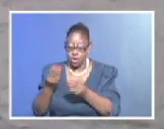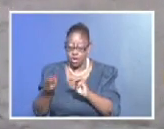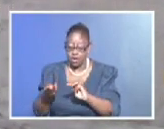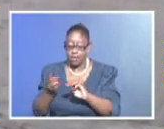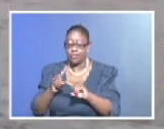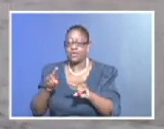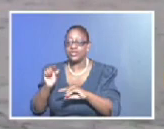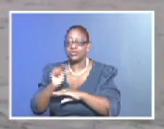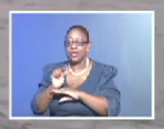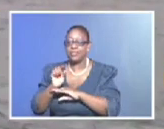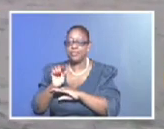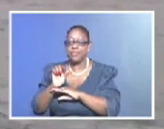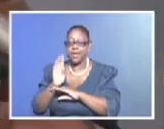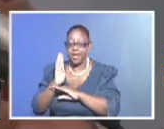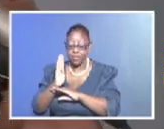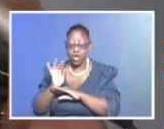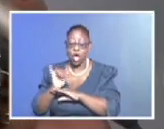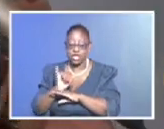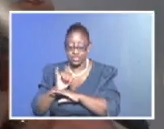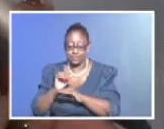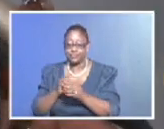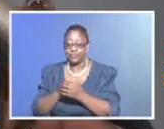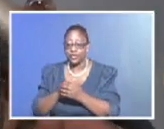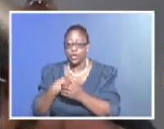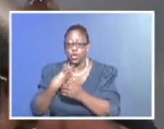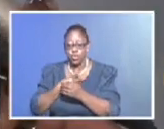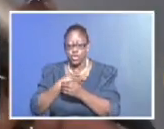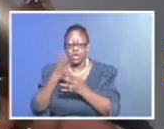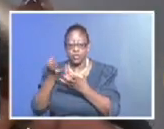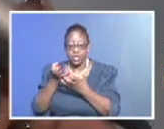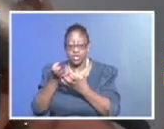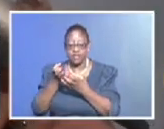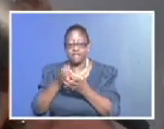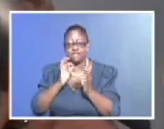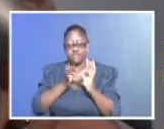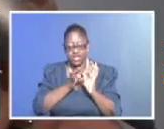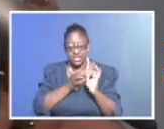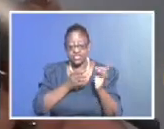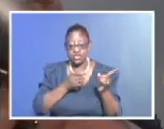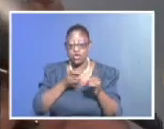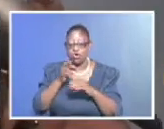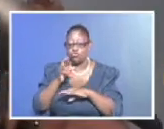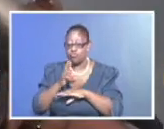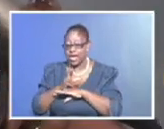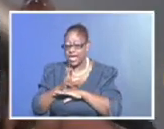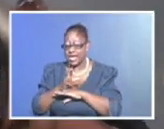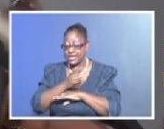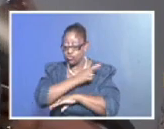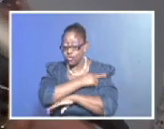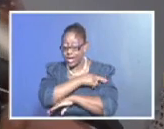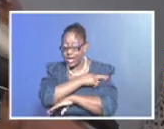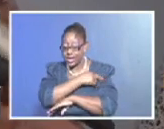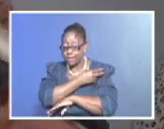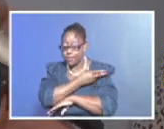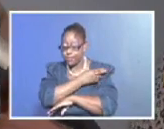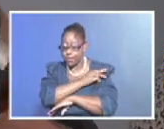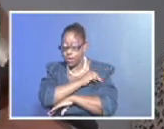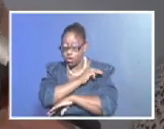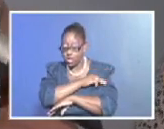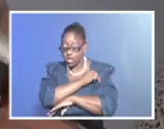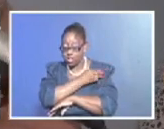well. I want to speak about what we're planning to do for the Rand Memorial morgue. I was in Rand Memorial a couple days ago, and that